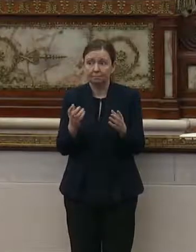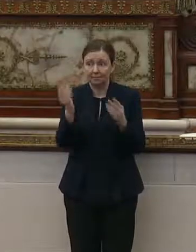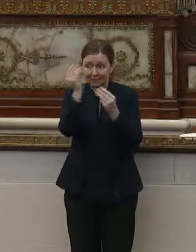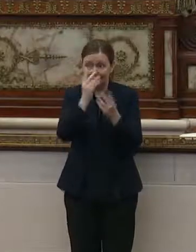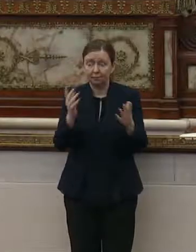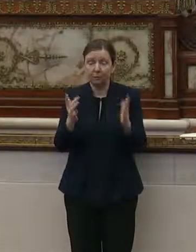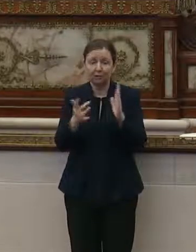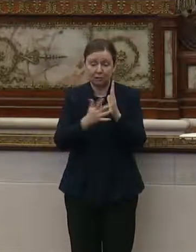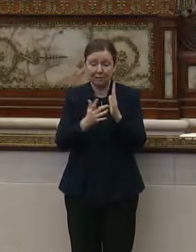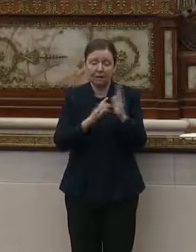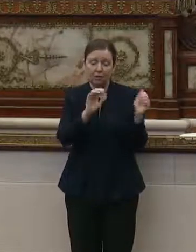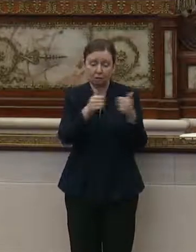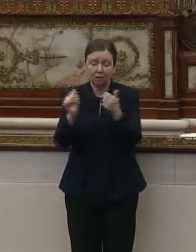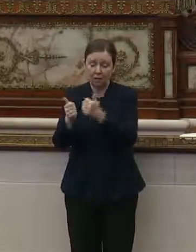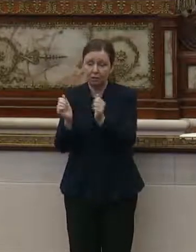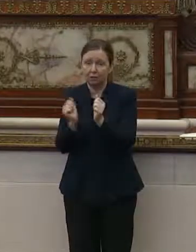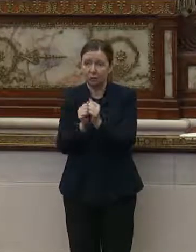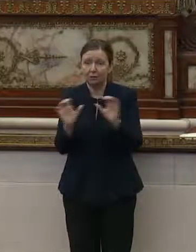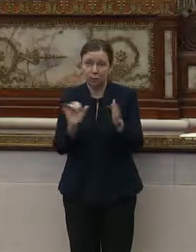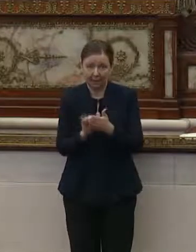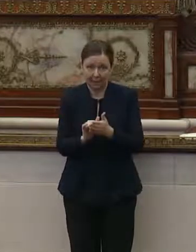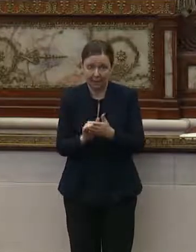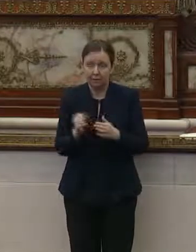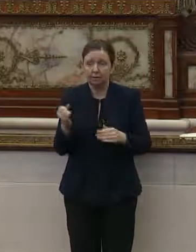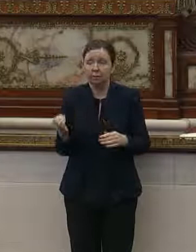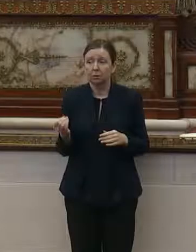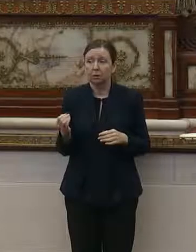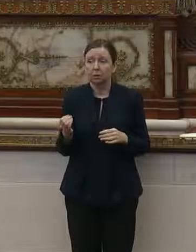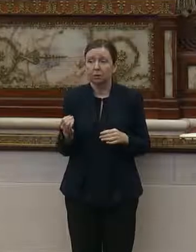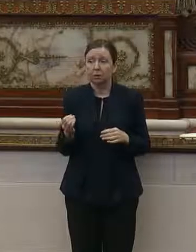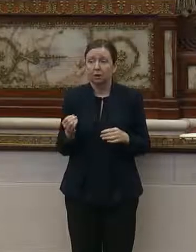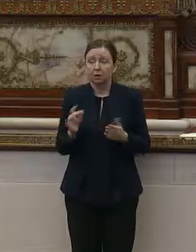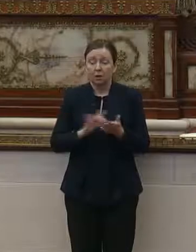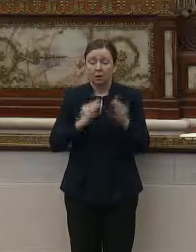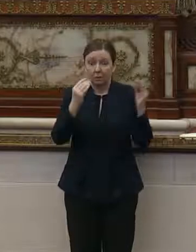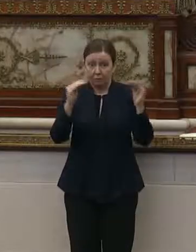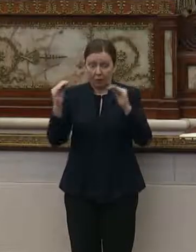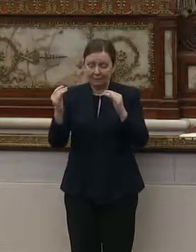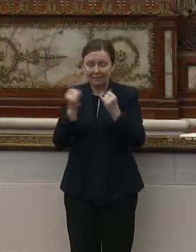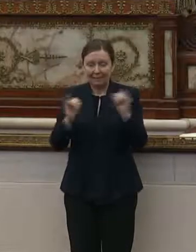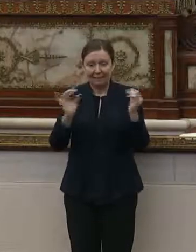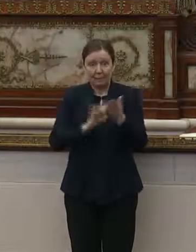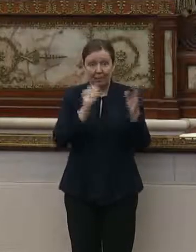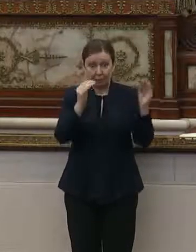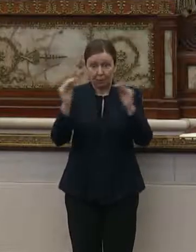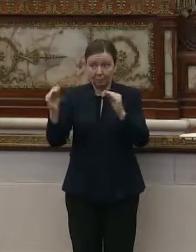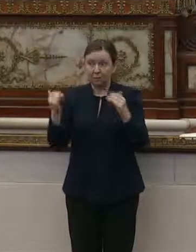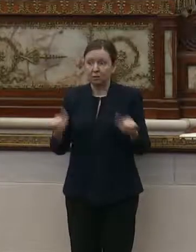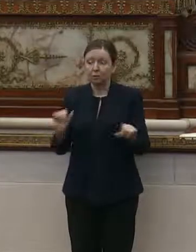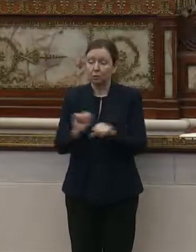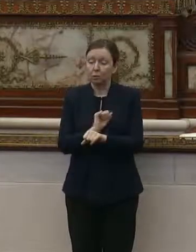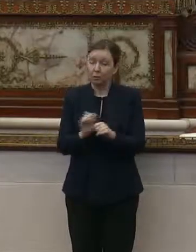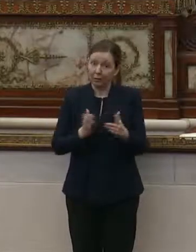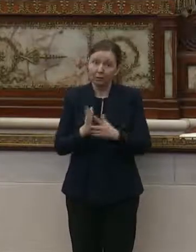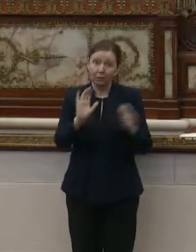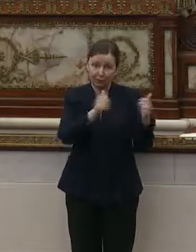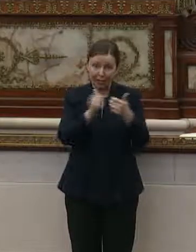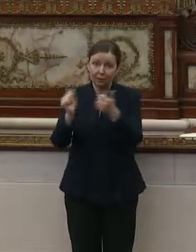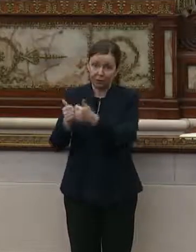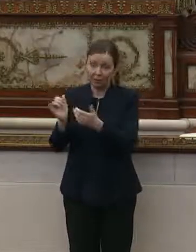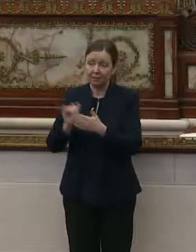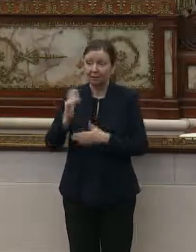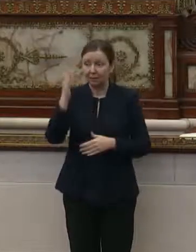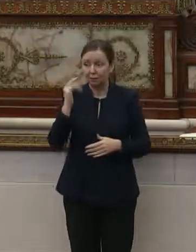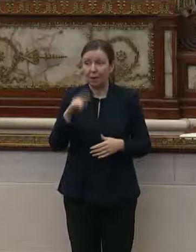information technology challenges around doing this. And so a number of the pharmacies, the independent pharmacies, are still working through those challenges, which is